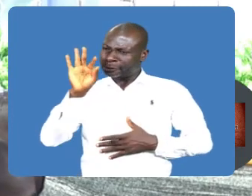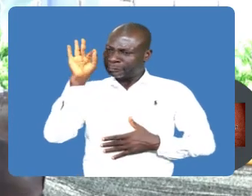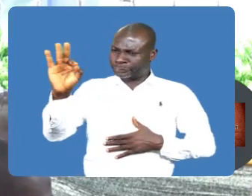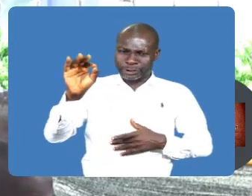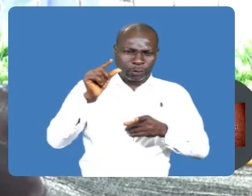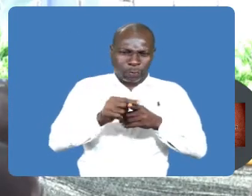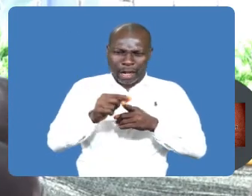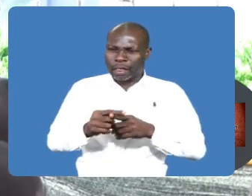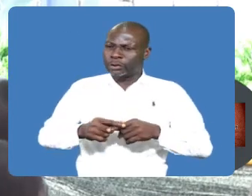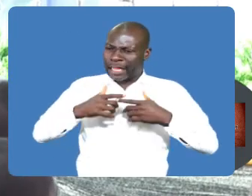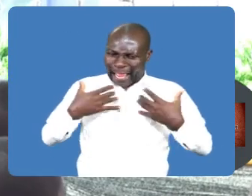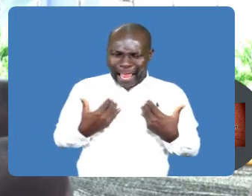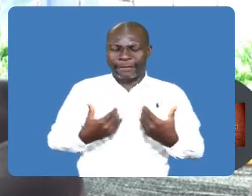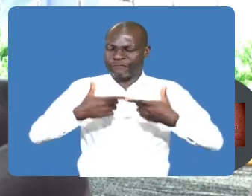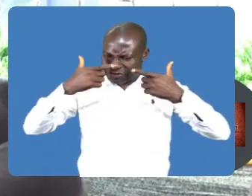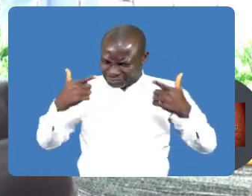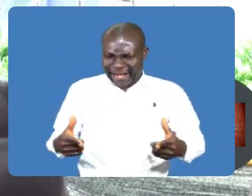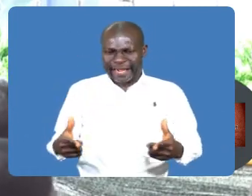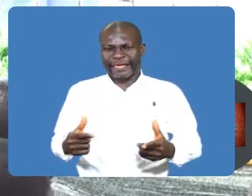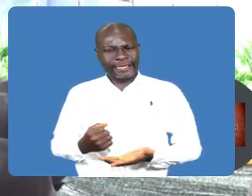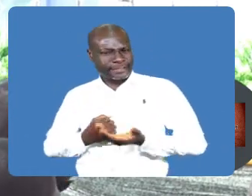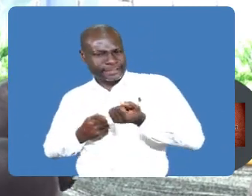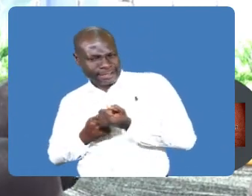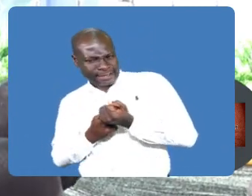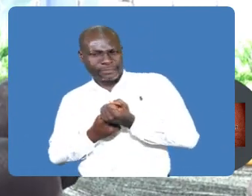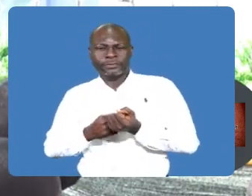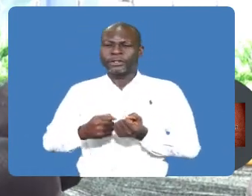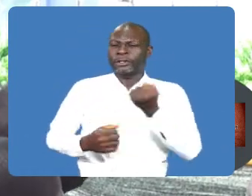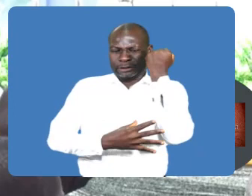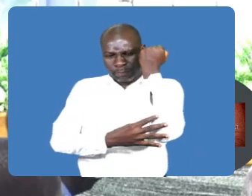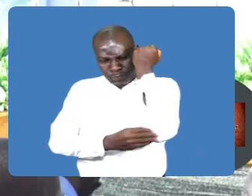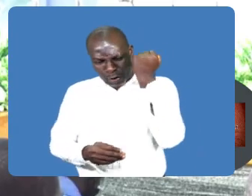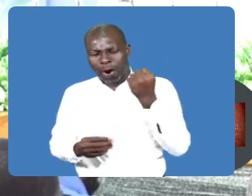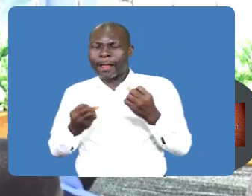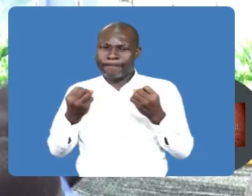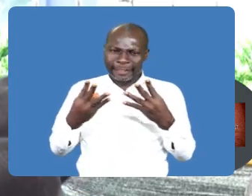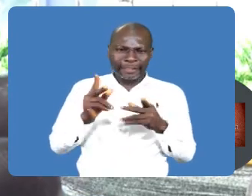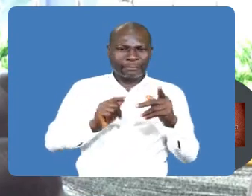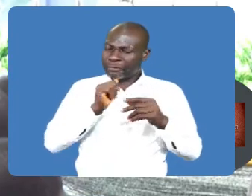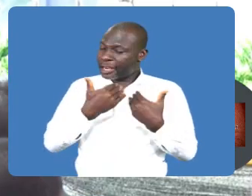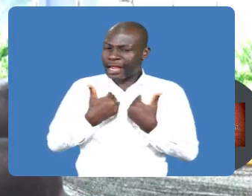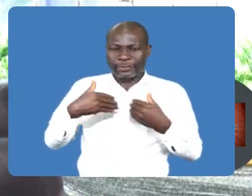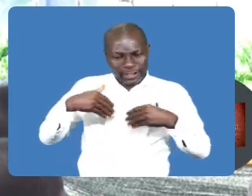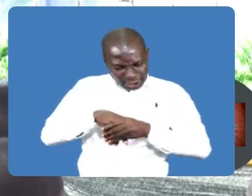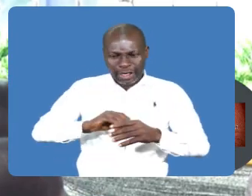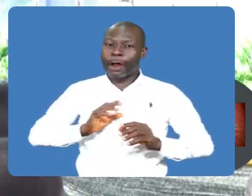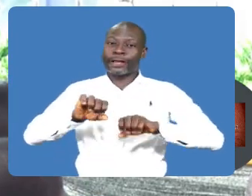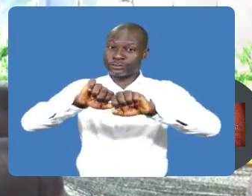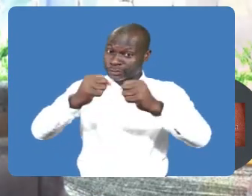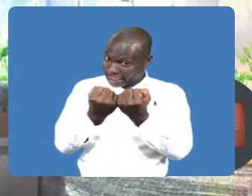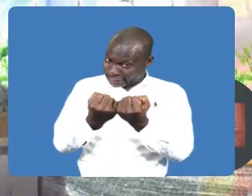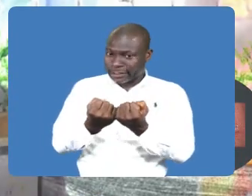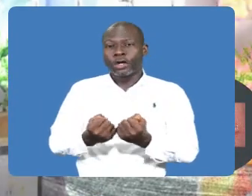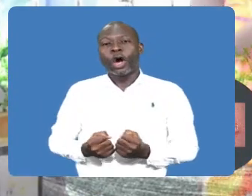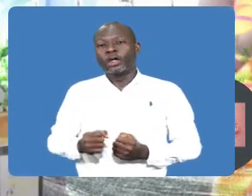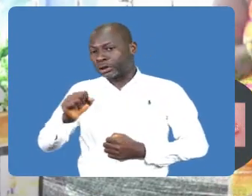world just to fulfill the Great Commission and helping the poor and the vulnerable in our